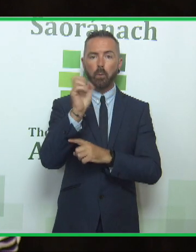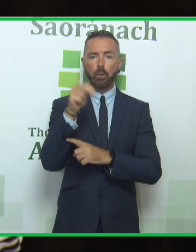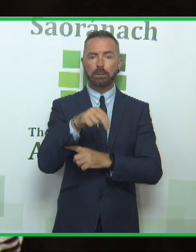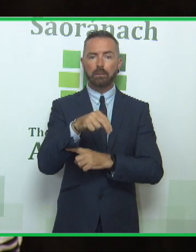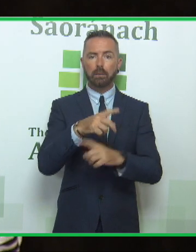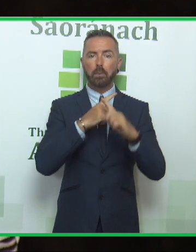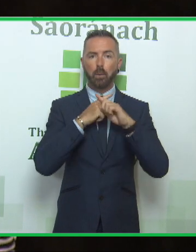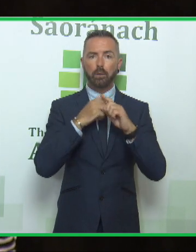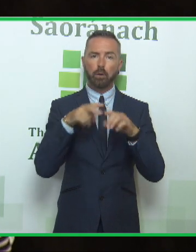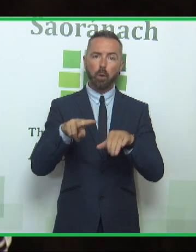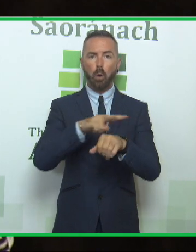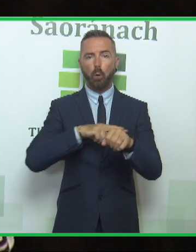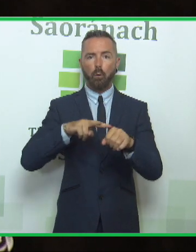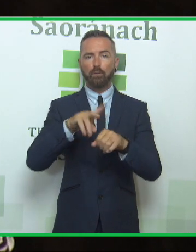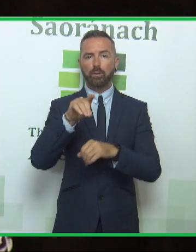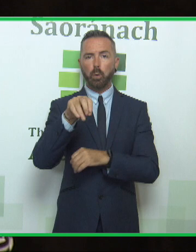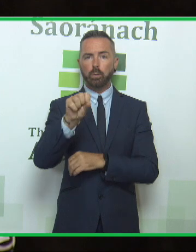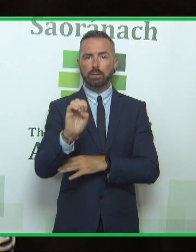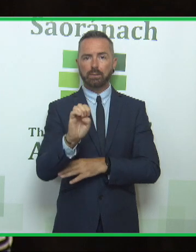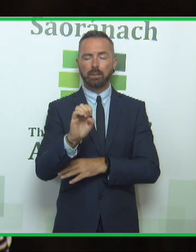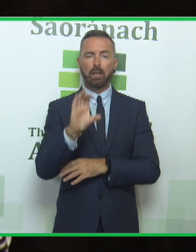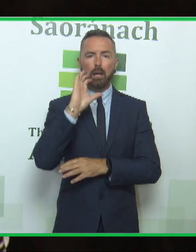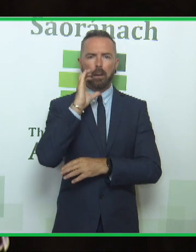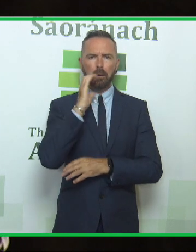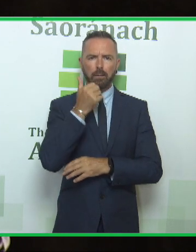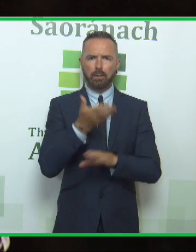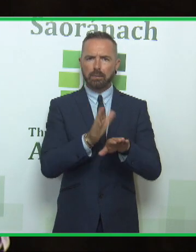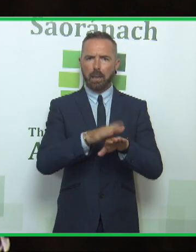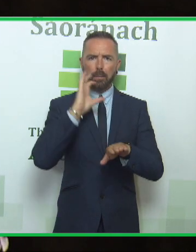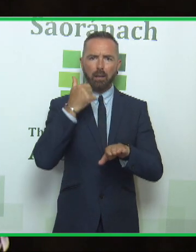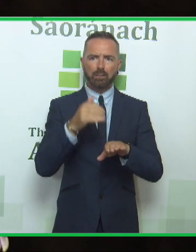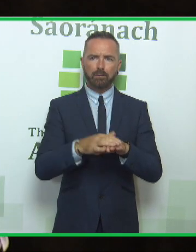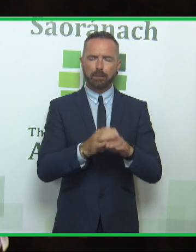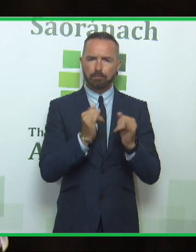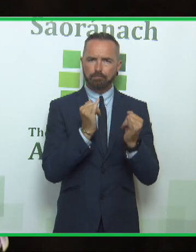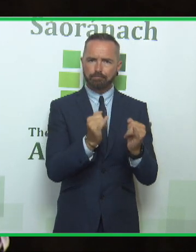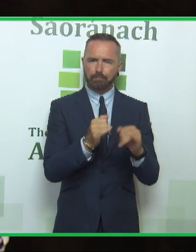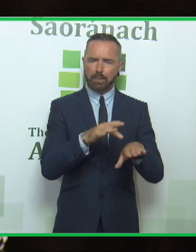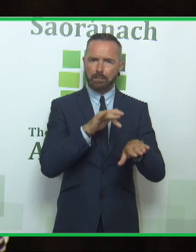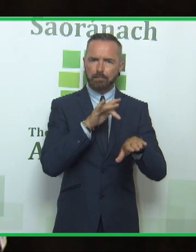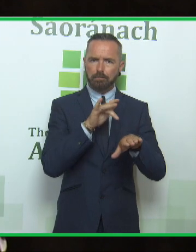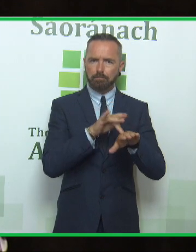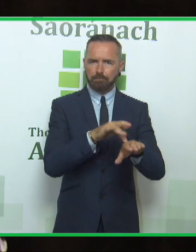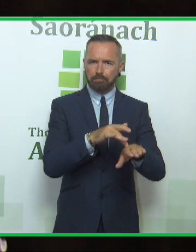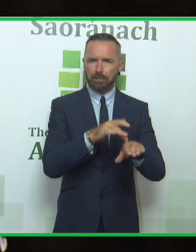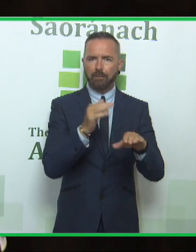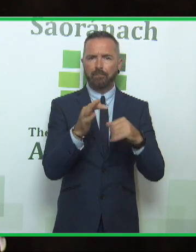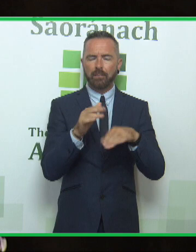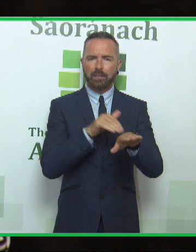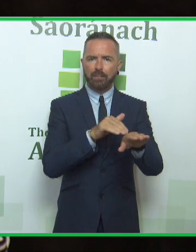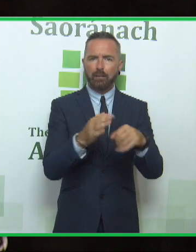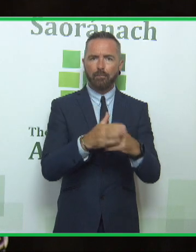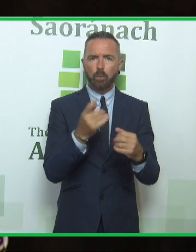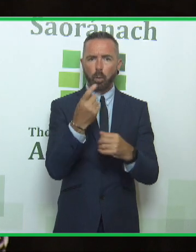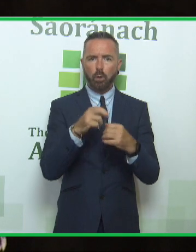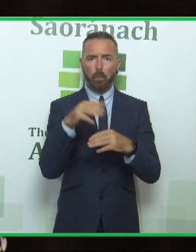as overdoses. Now, these are deaths due to the toxic effect of one or more substances on the body. We also record what we